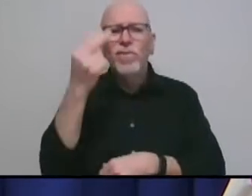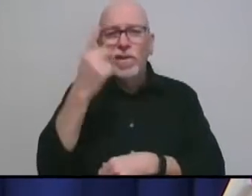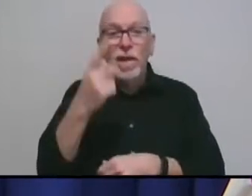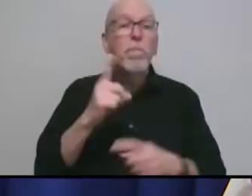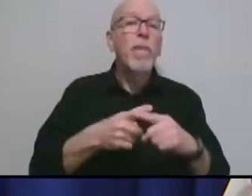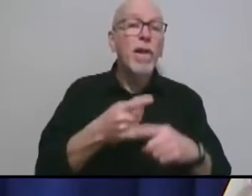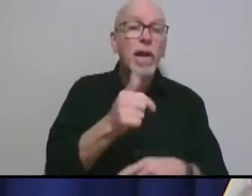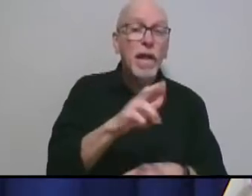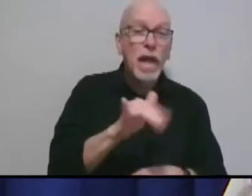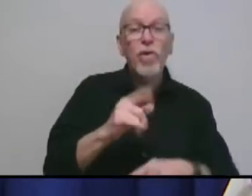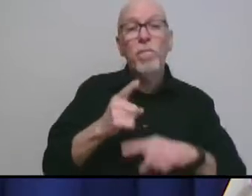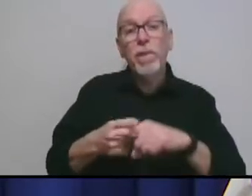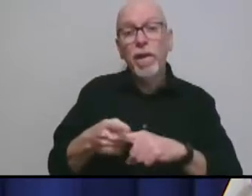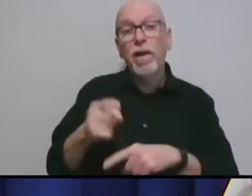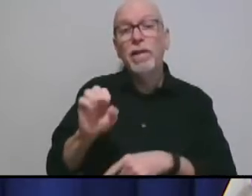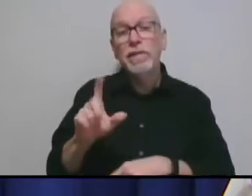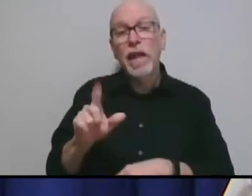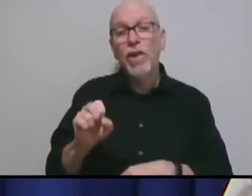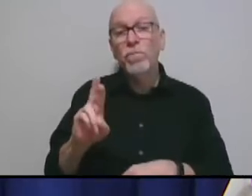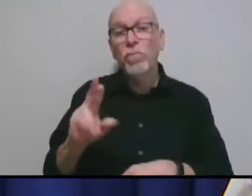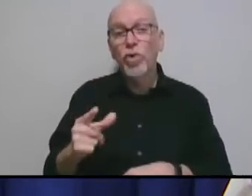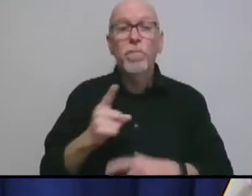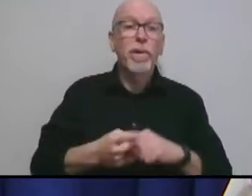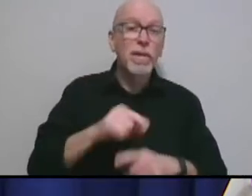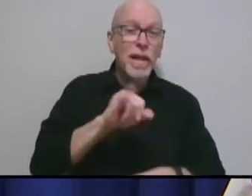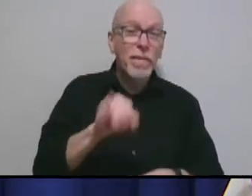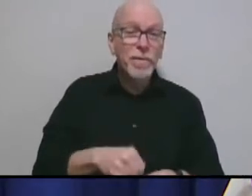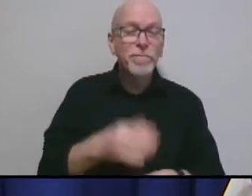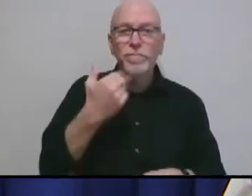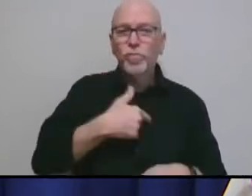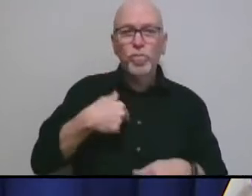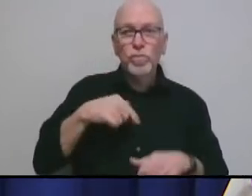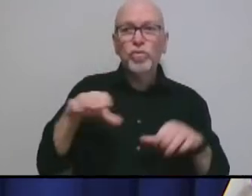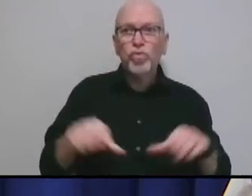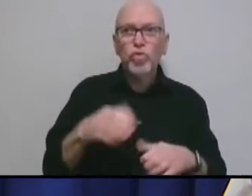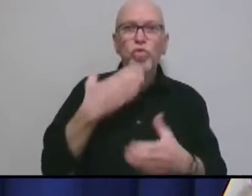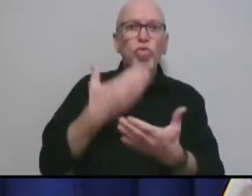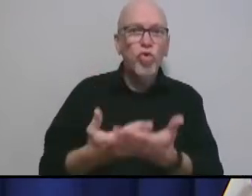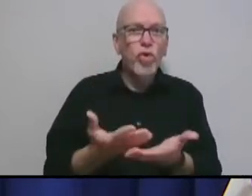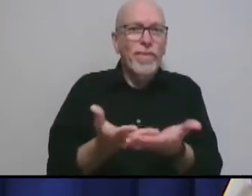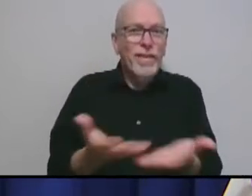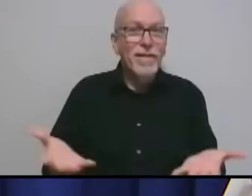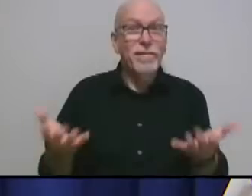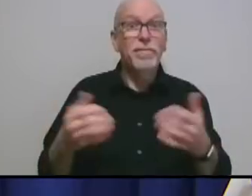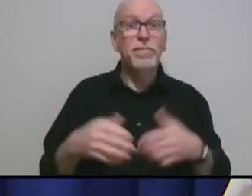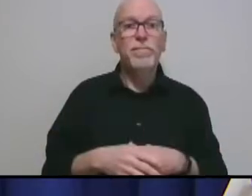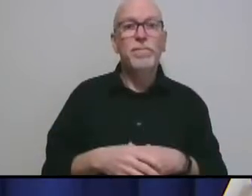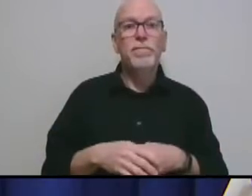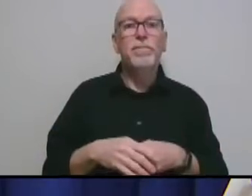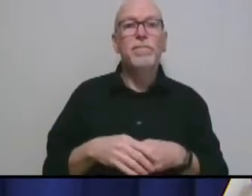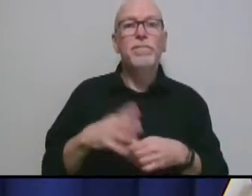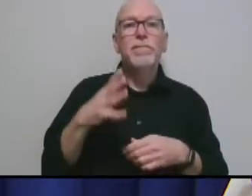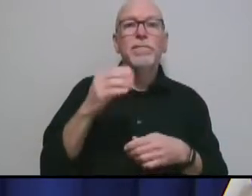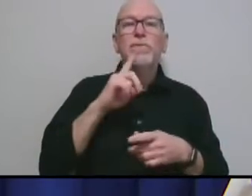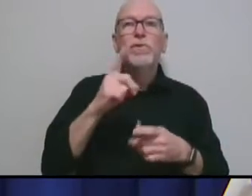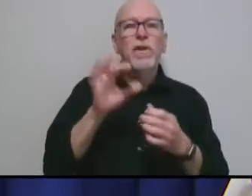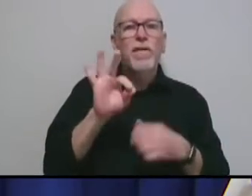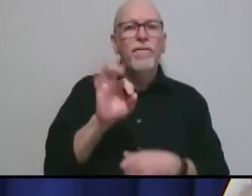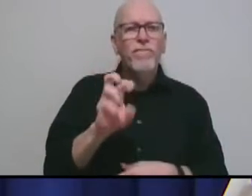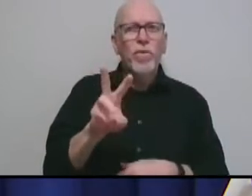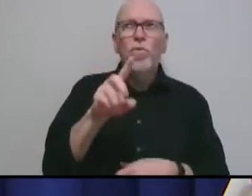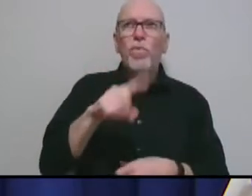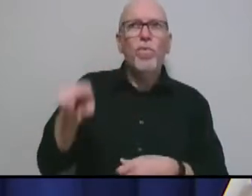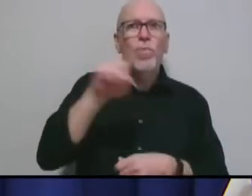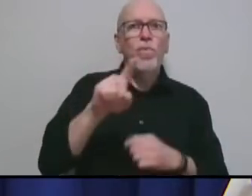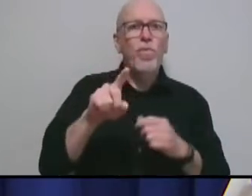in Indianapolis, because we are doing good on a scale that few seldom have the